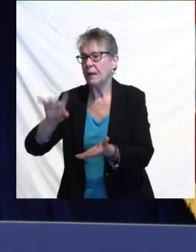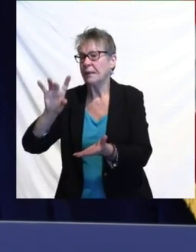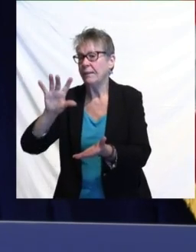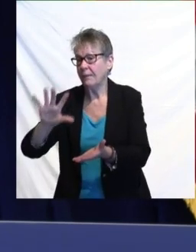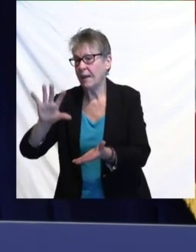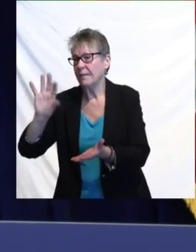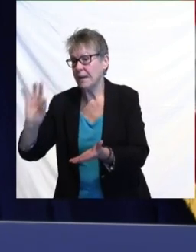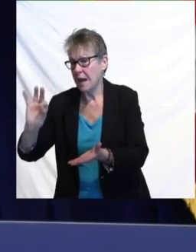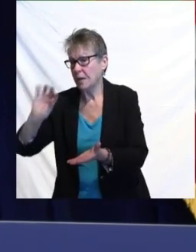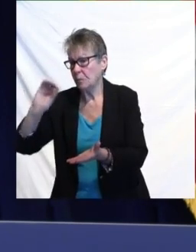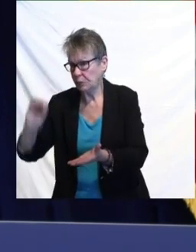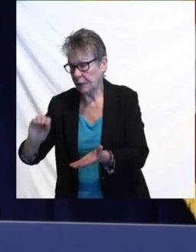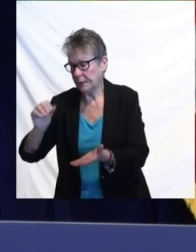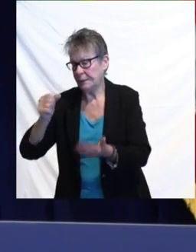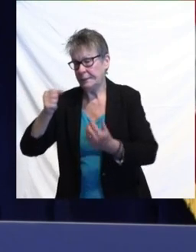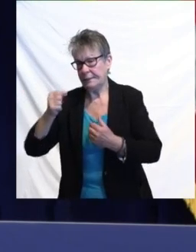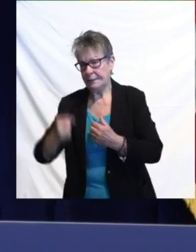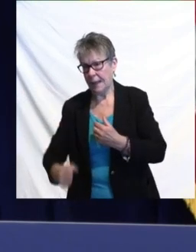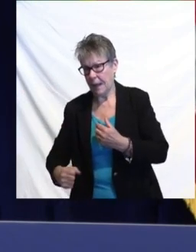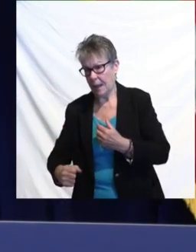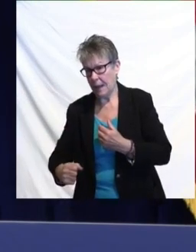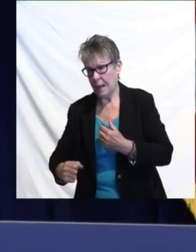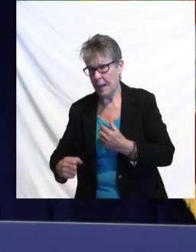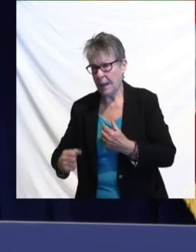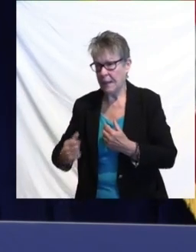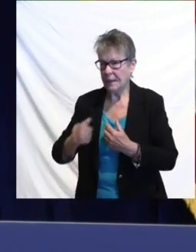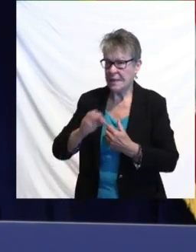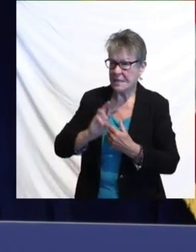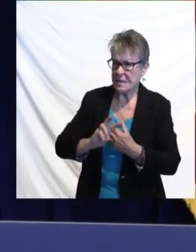5.59%. And the southern part of the state,